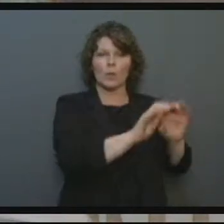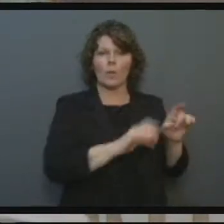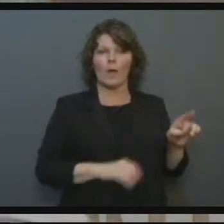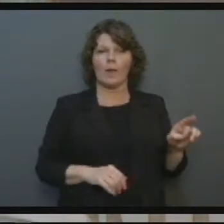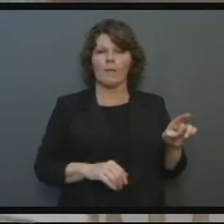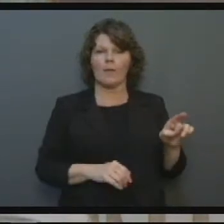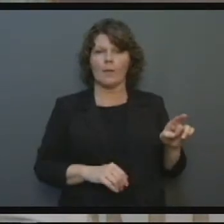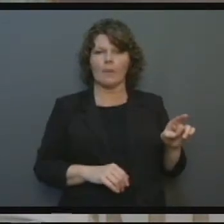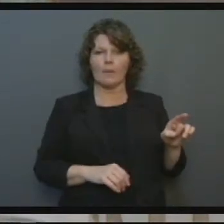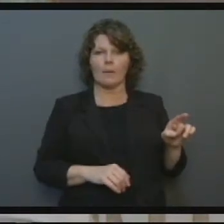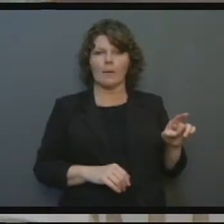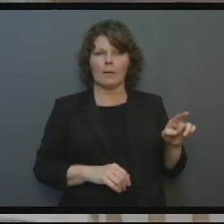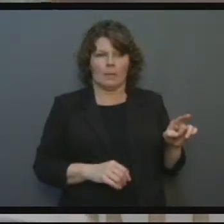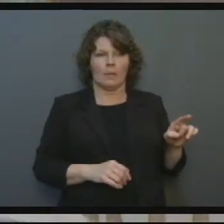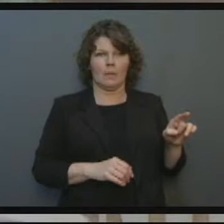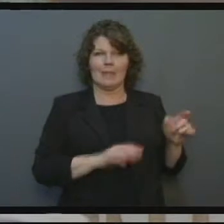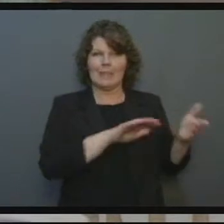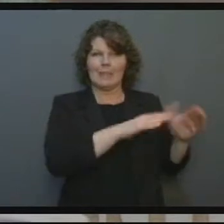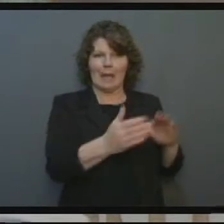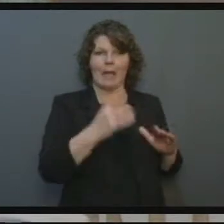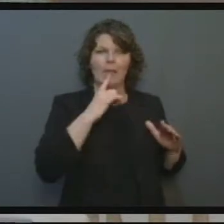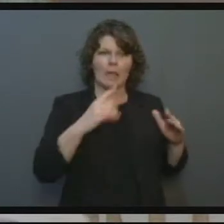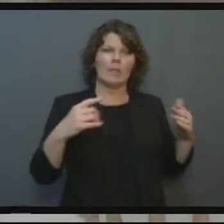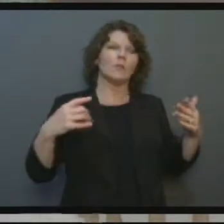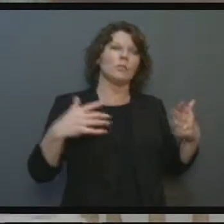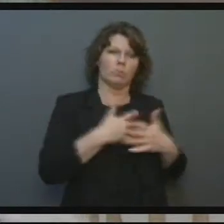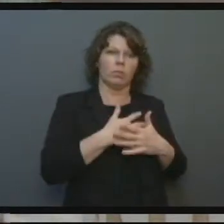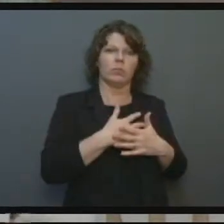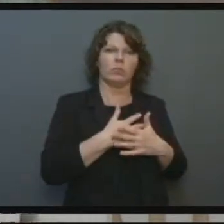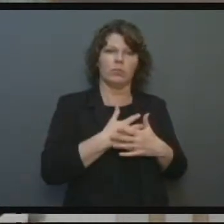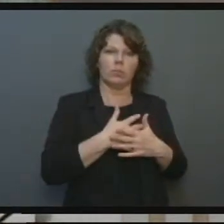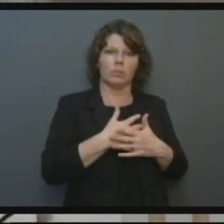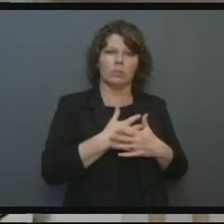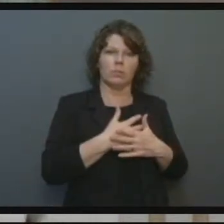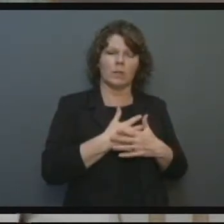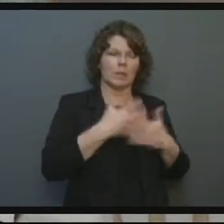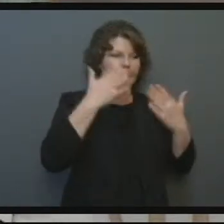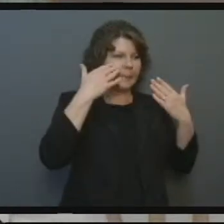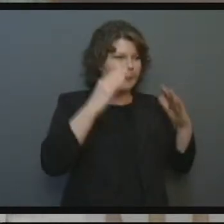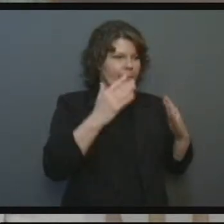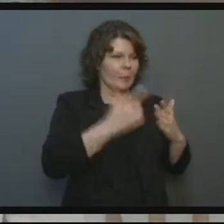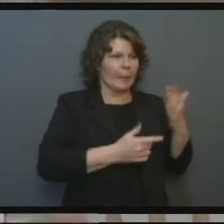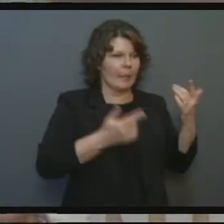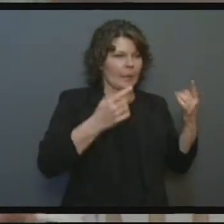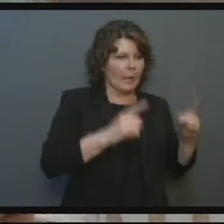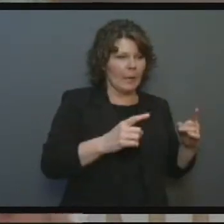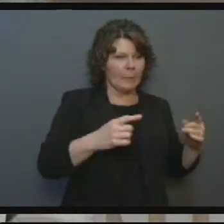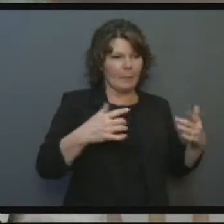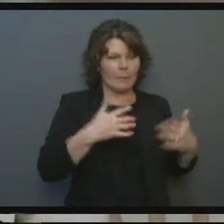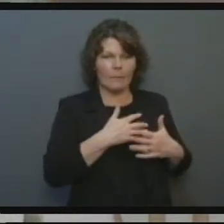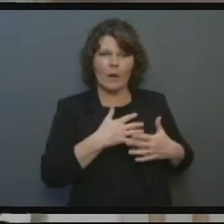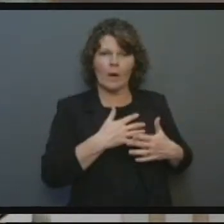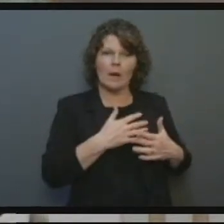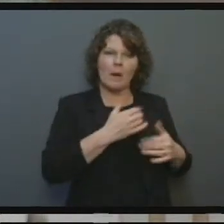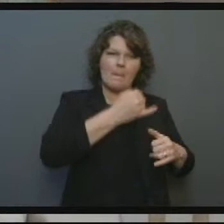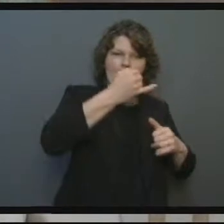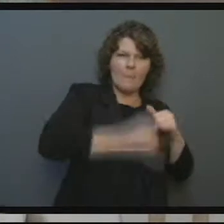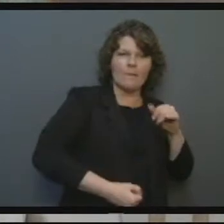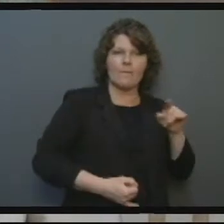what is possibly scarier than death? What is more ominous and unknown and frightening and final than the